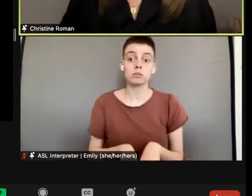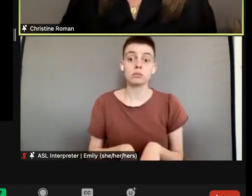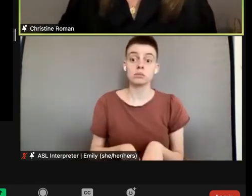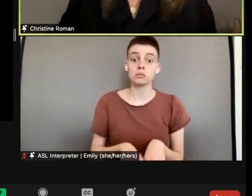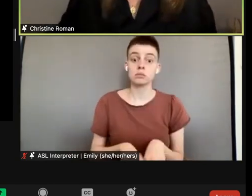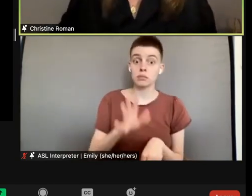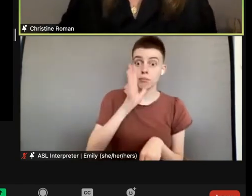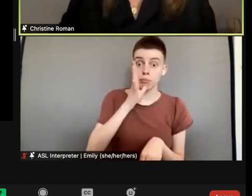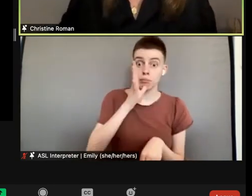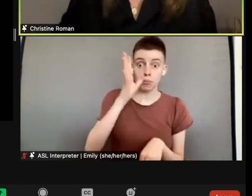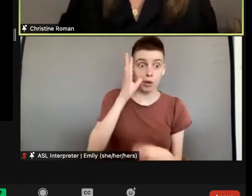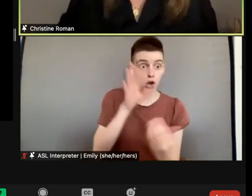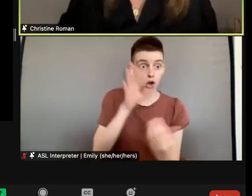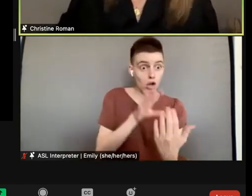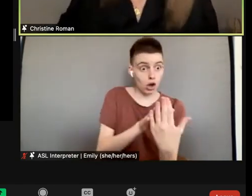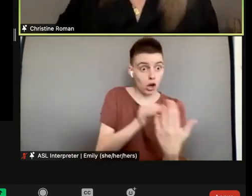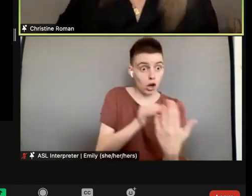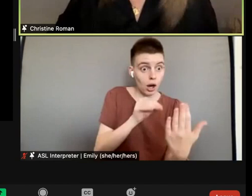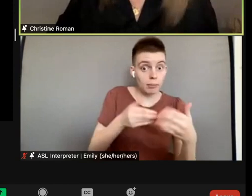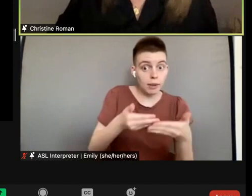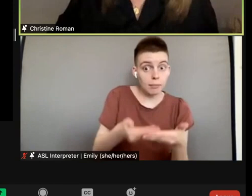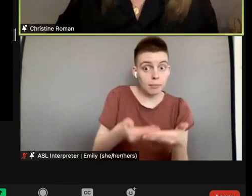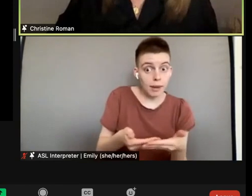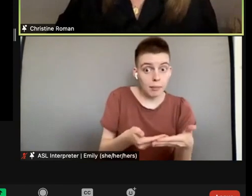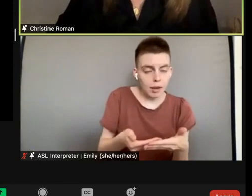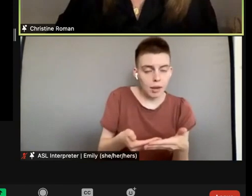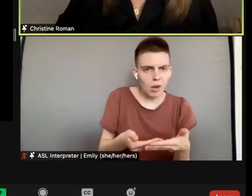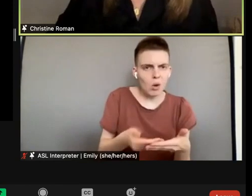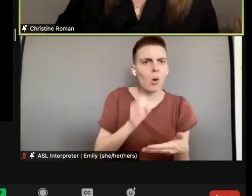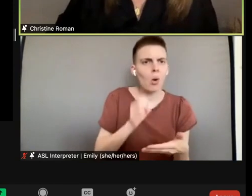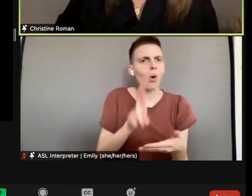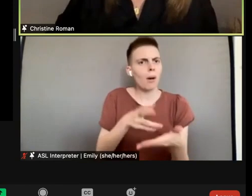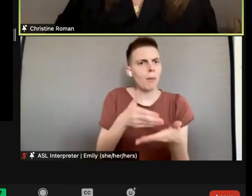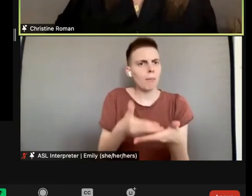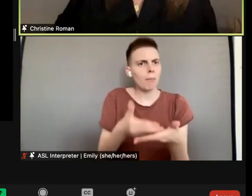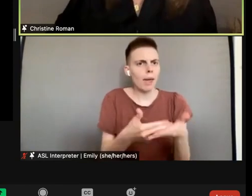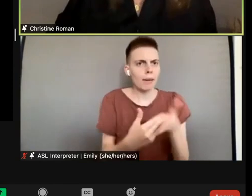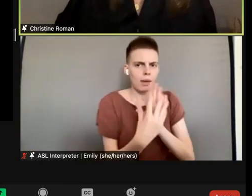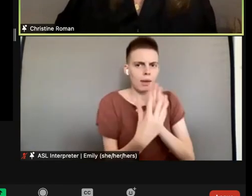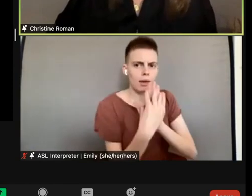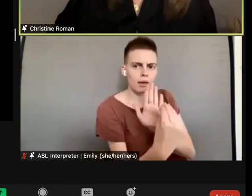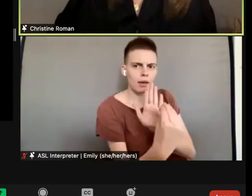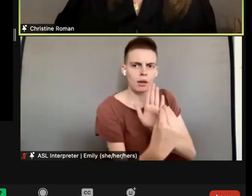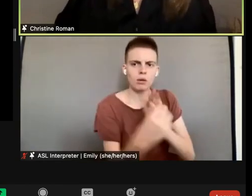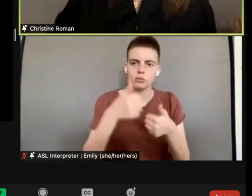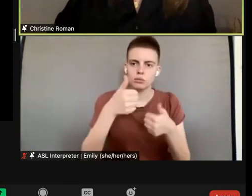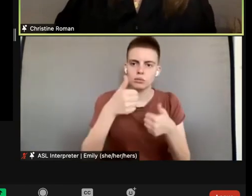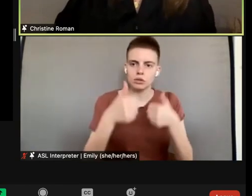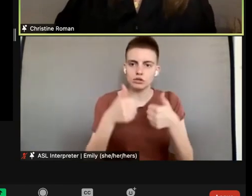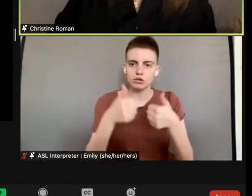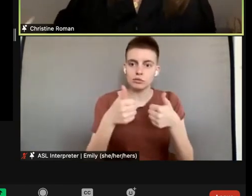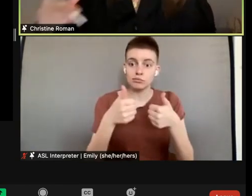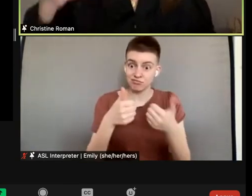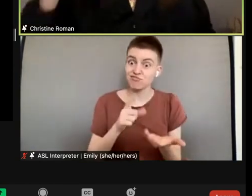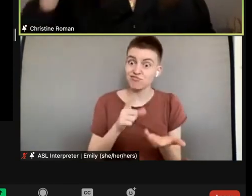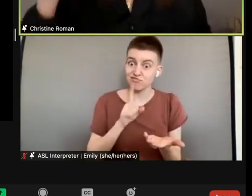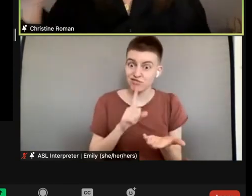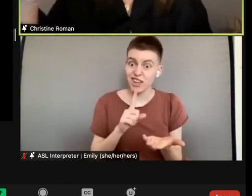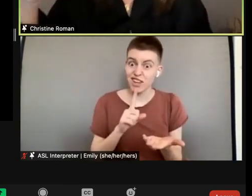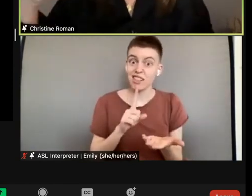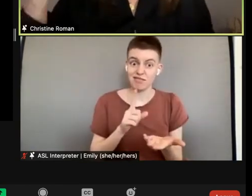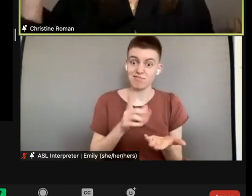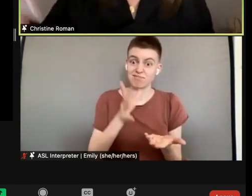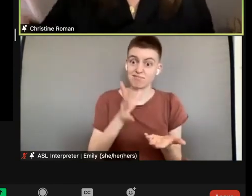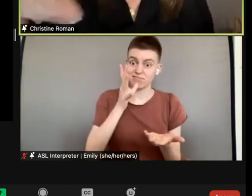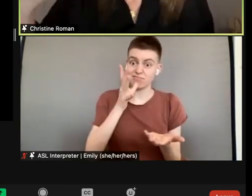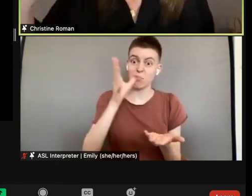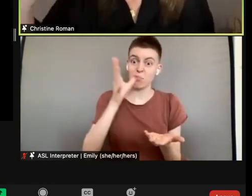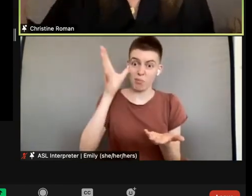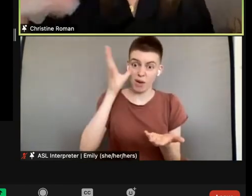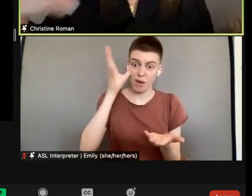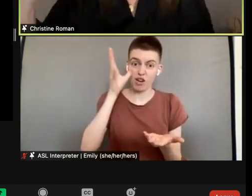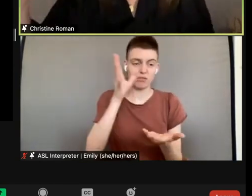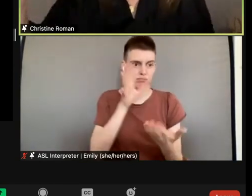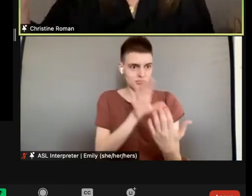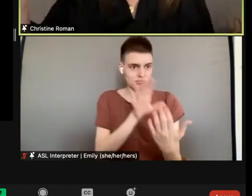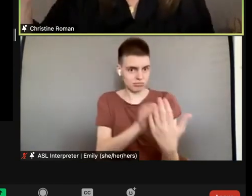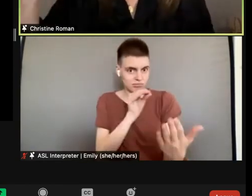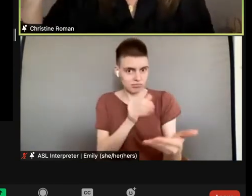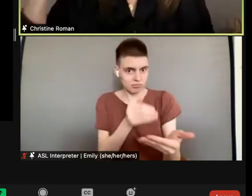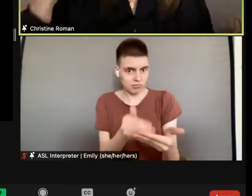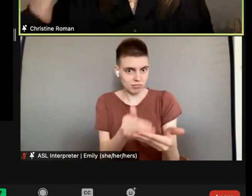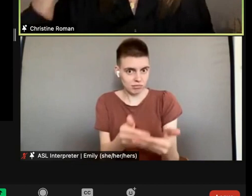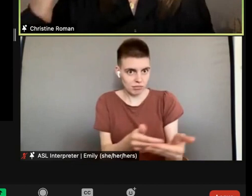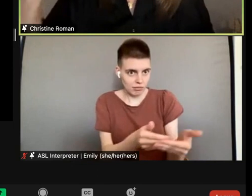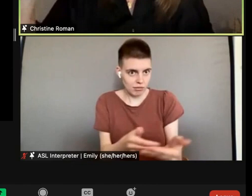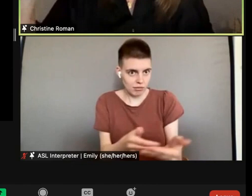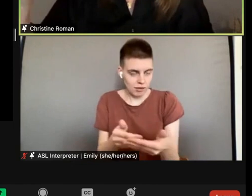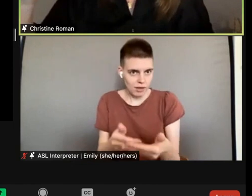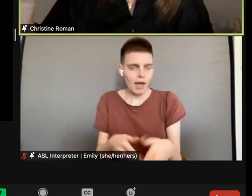does the parent imitate the child? And it turns out the parent imitates the child. And then the baby continues that